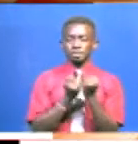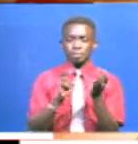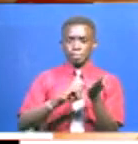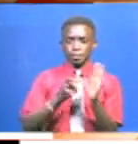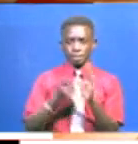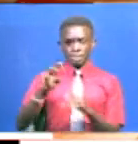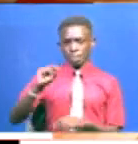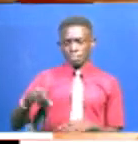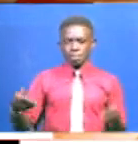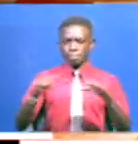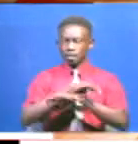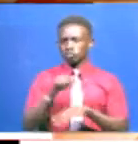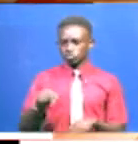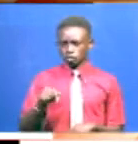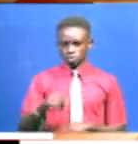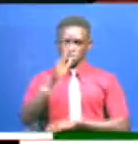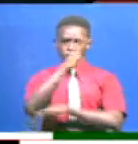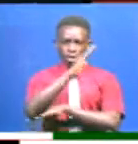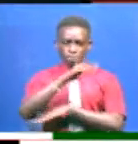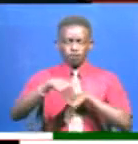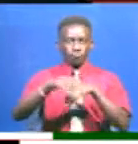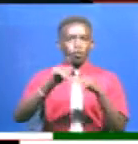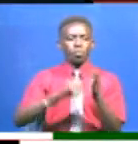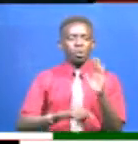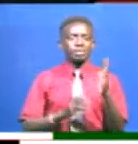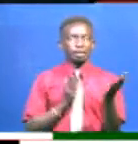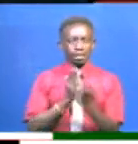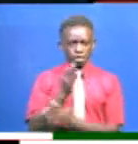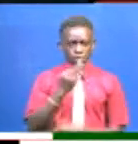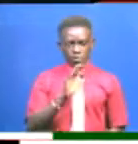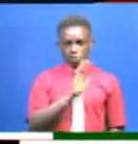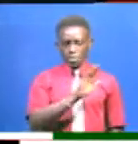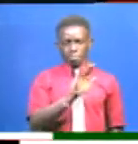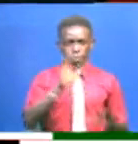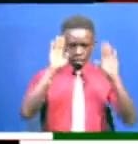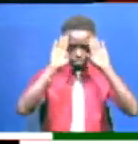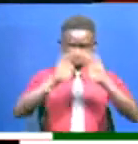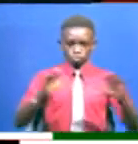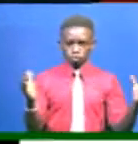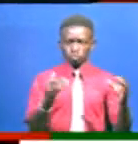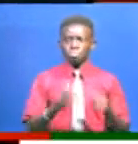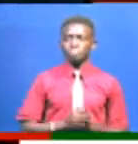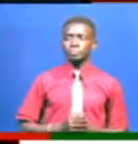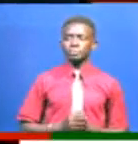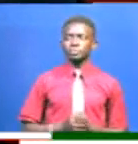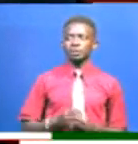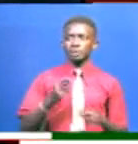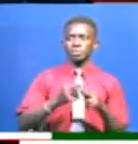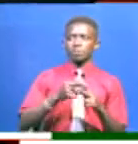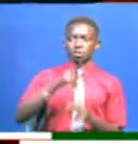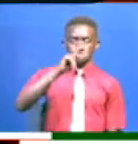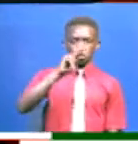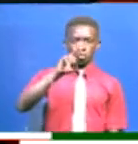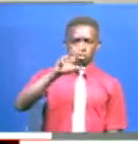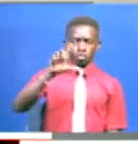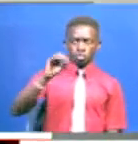afternoon in accordance with Islamic rites. The late Banisa Member of Parliament Maalim Kulow Hassan is said to have been